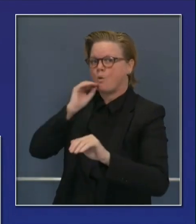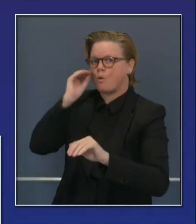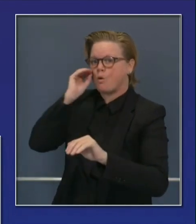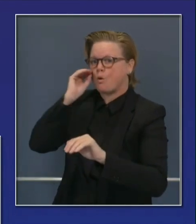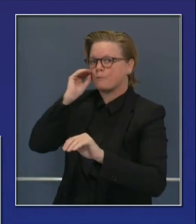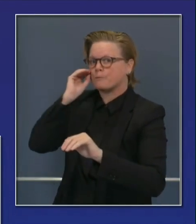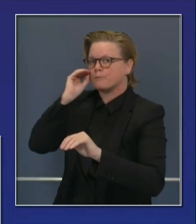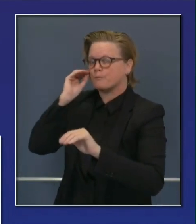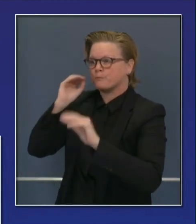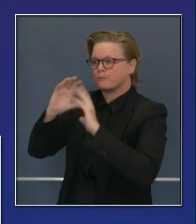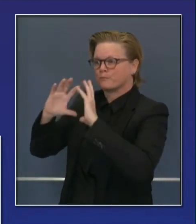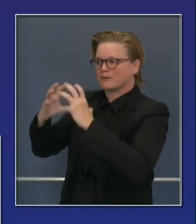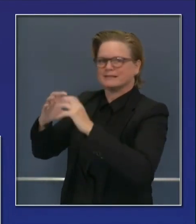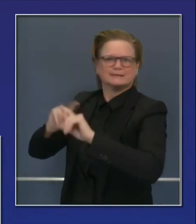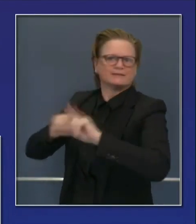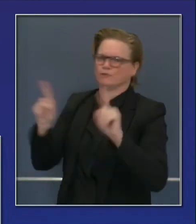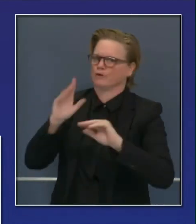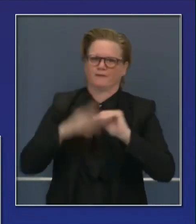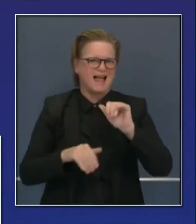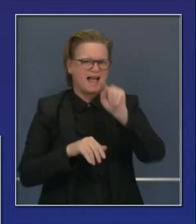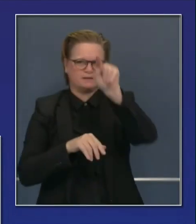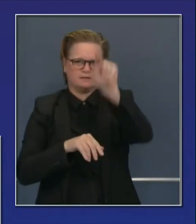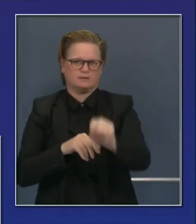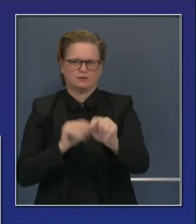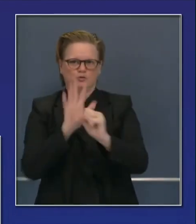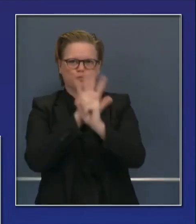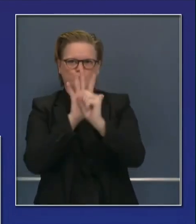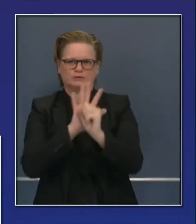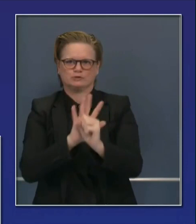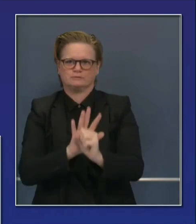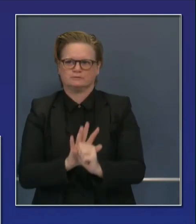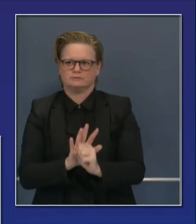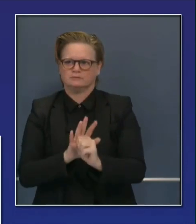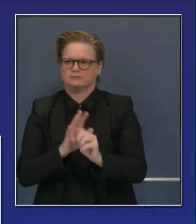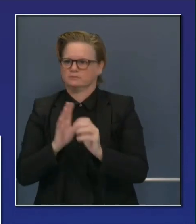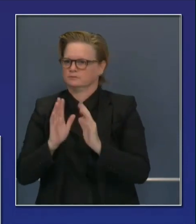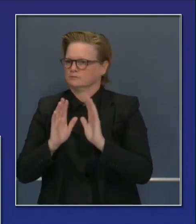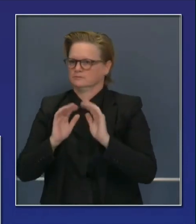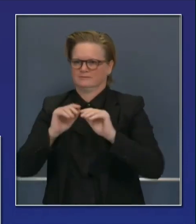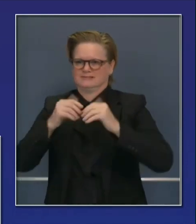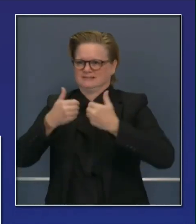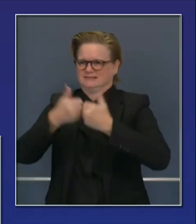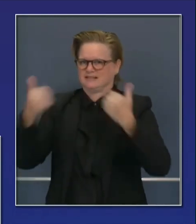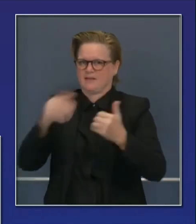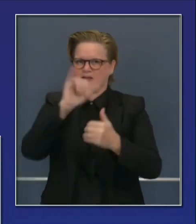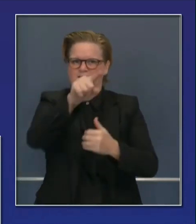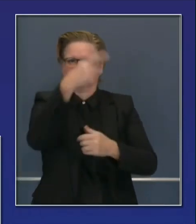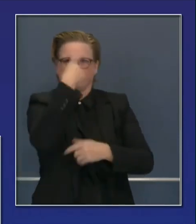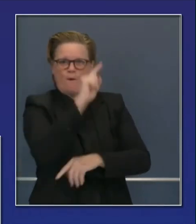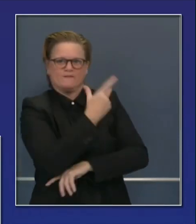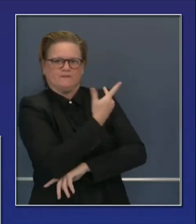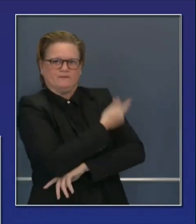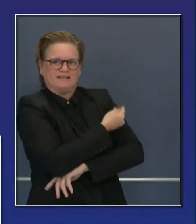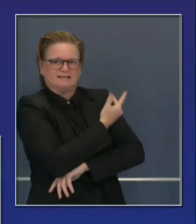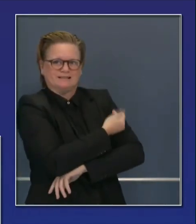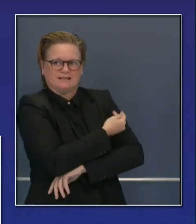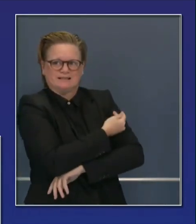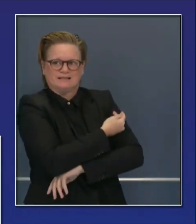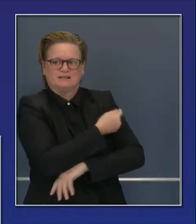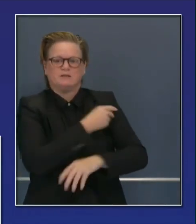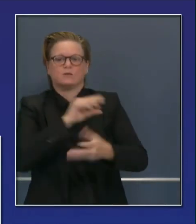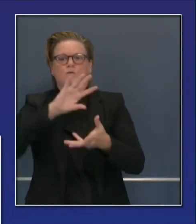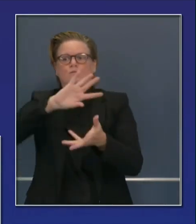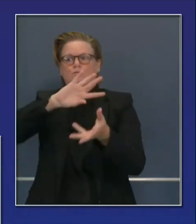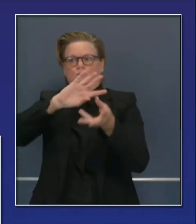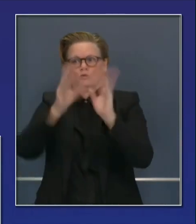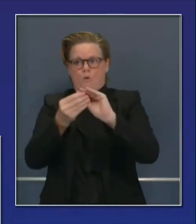are defined through our traditional vaccination protocols. But these are the regions, and these are the total number of vaccines that are going out.